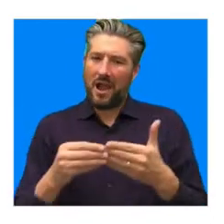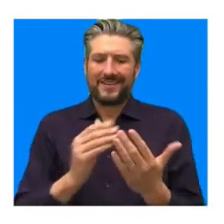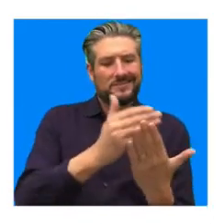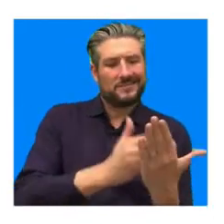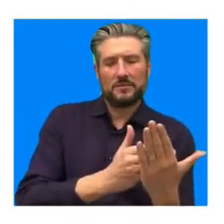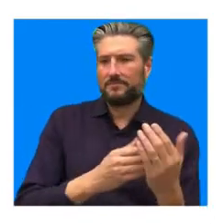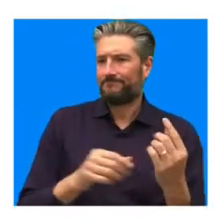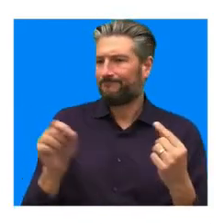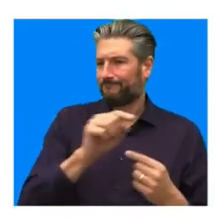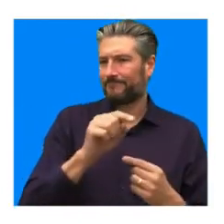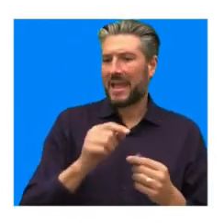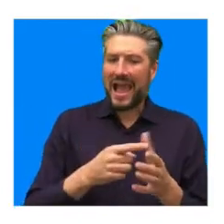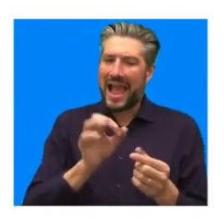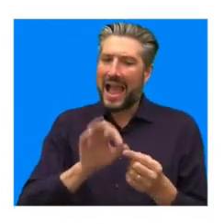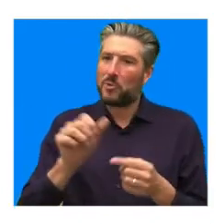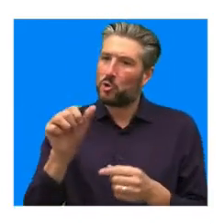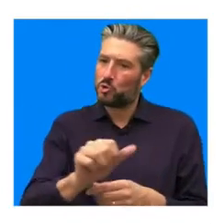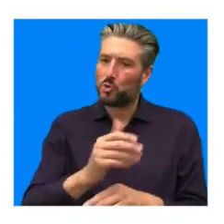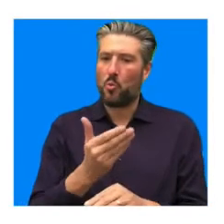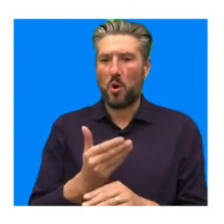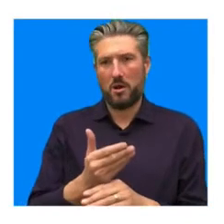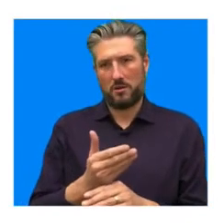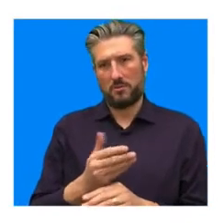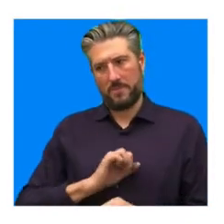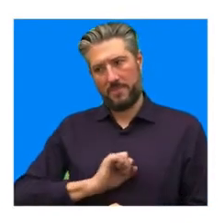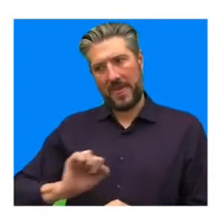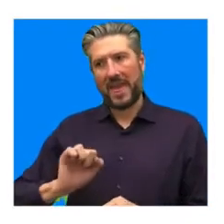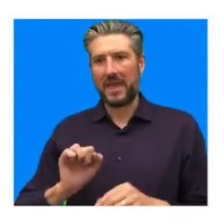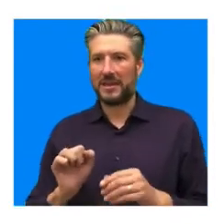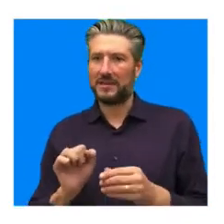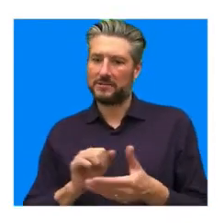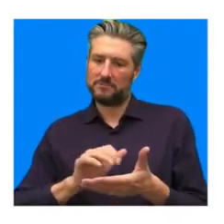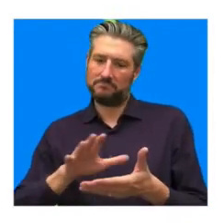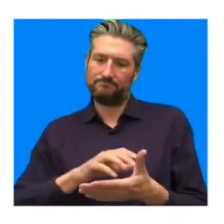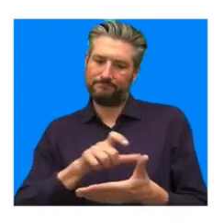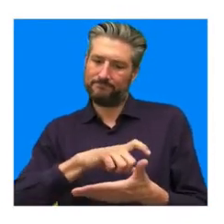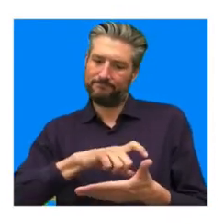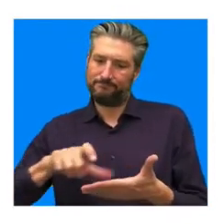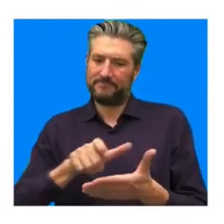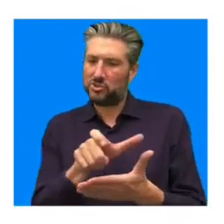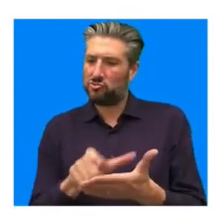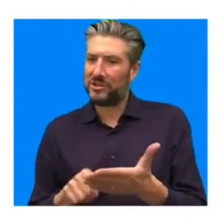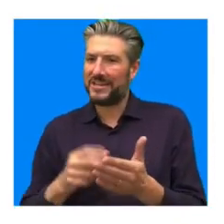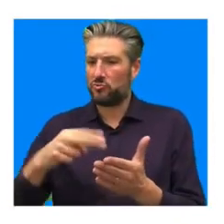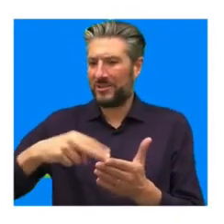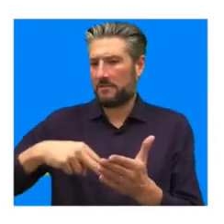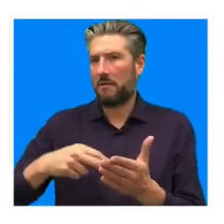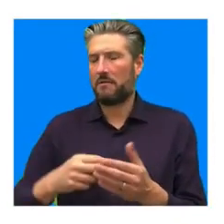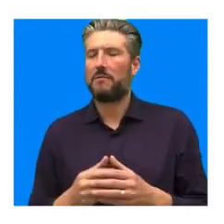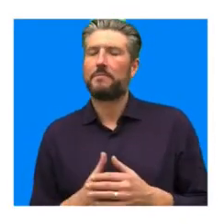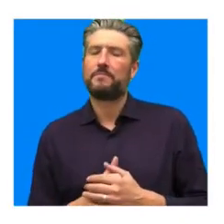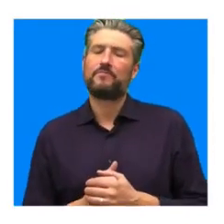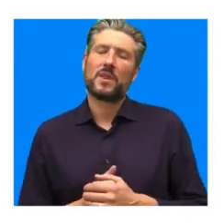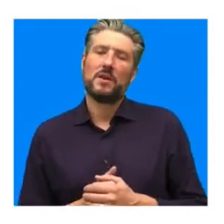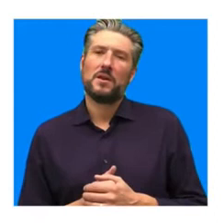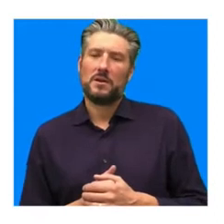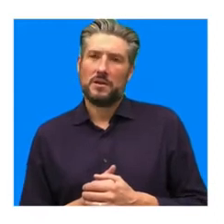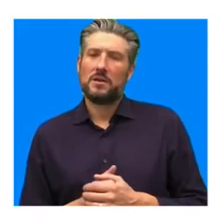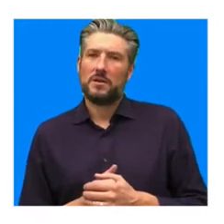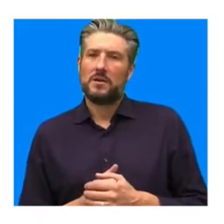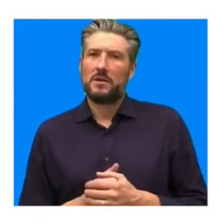readers. And the third and the final point I will highlight is, again, one that reminds me of the time when I joined RNIB. There